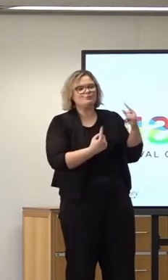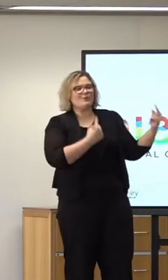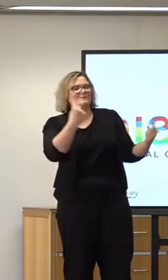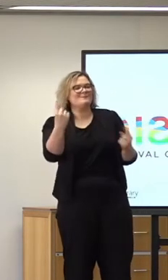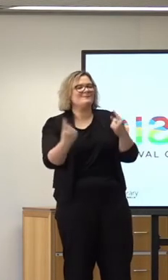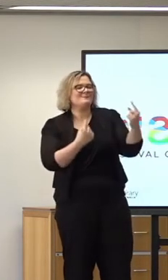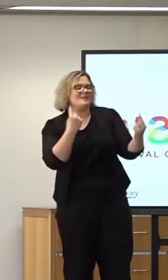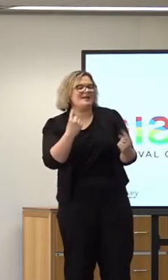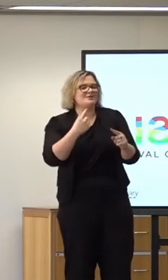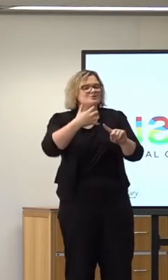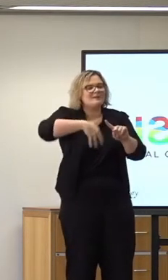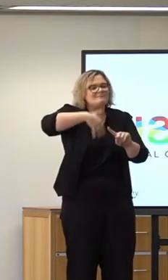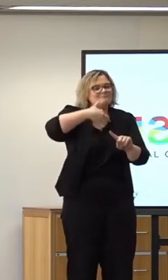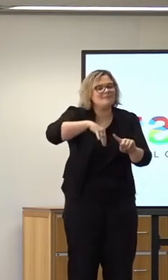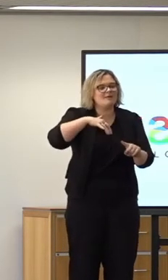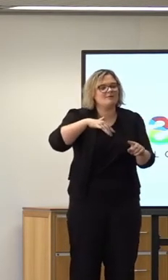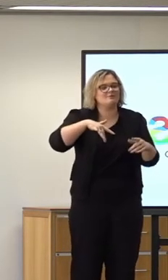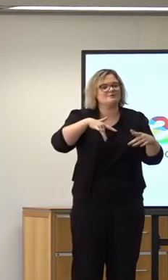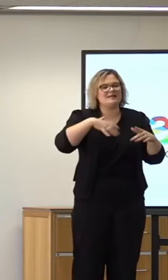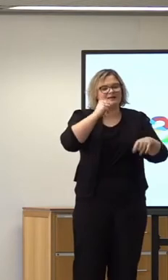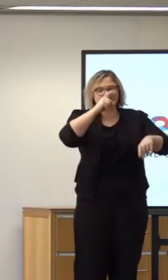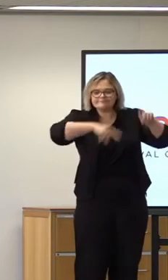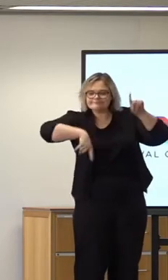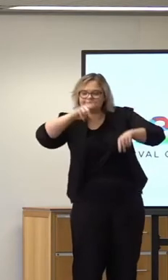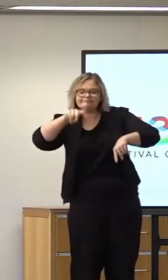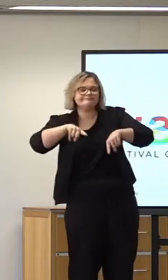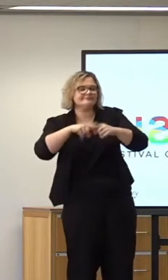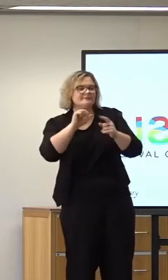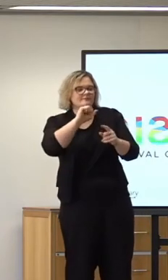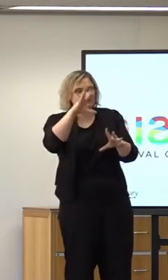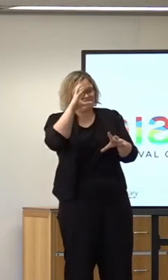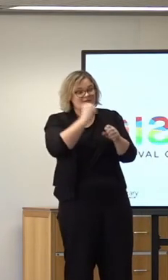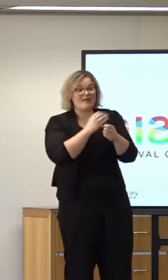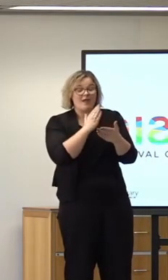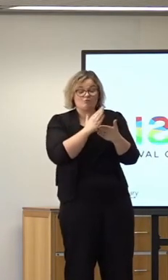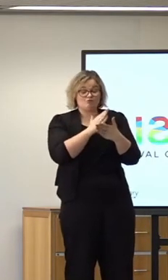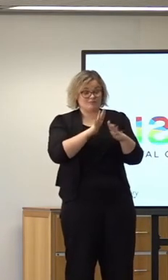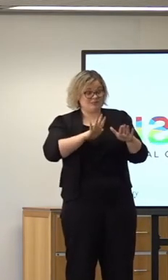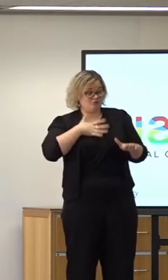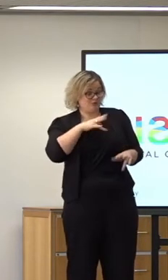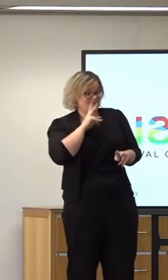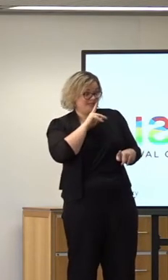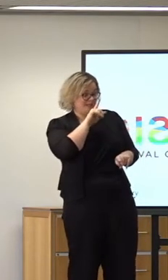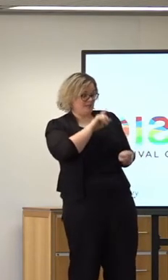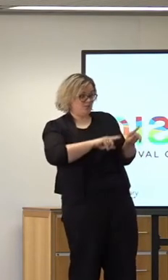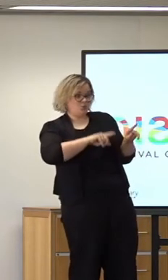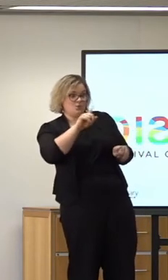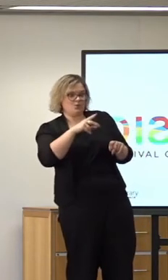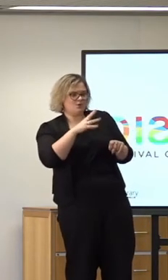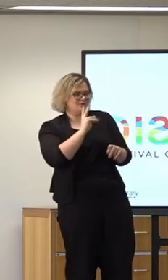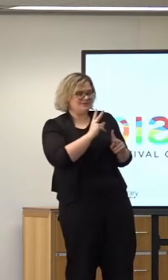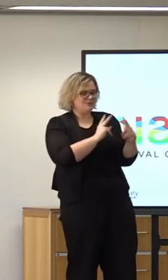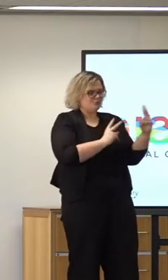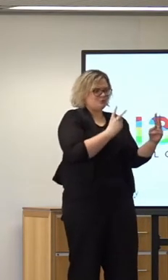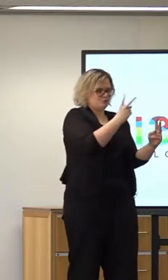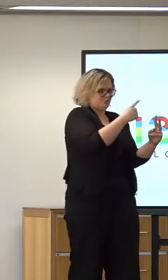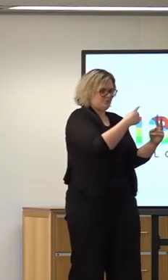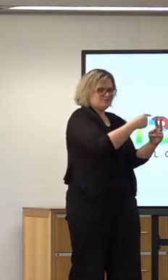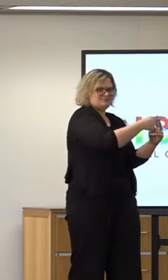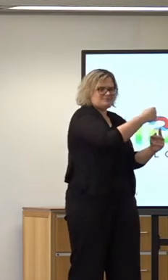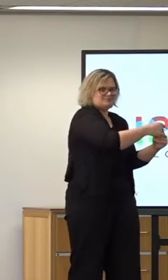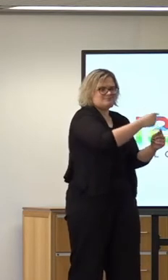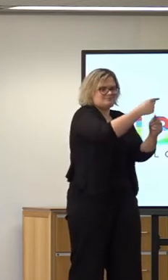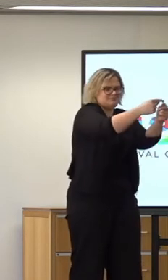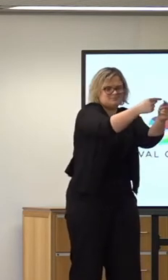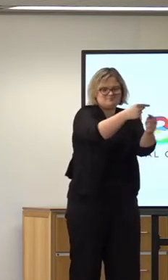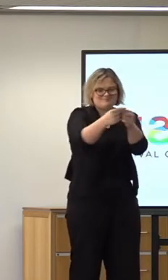regional Australia, so that there were that multiplicity of voices. And quite often the dynamic was really amazing, because there was confliction of views between those